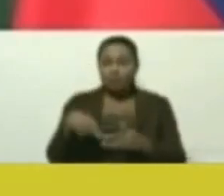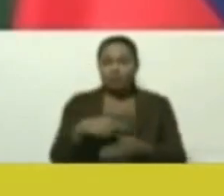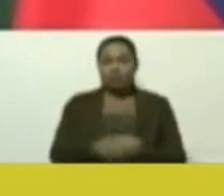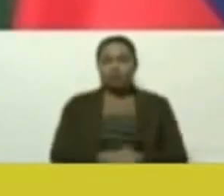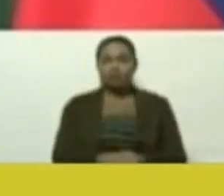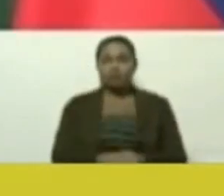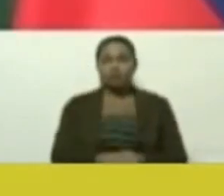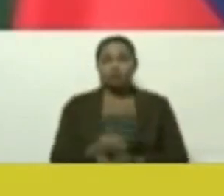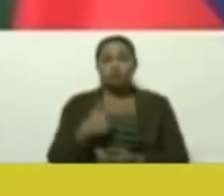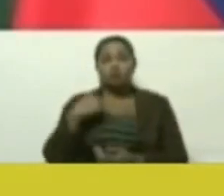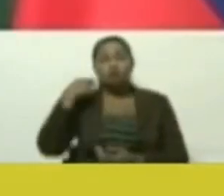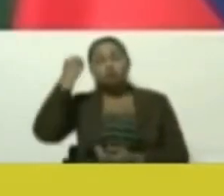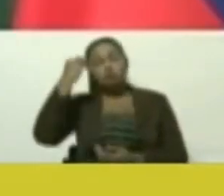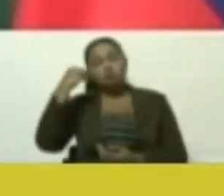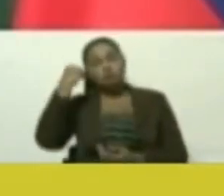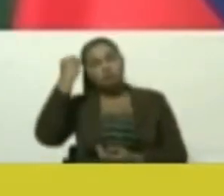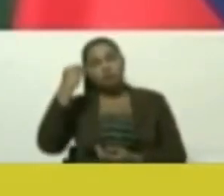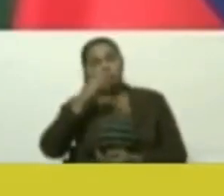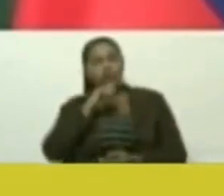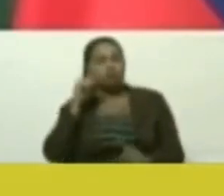and at that time,